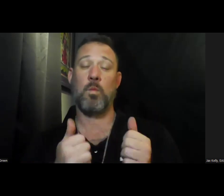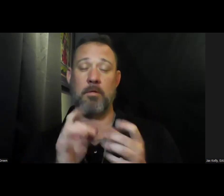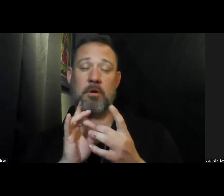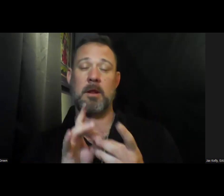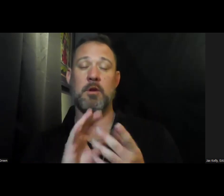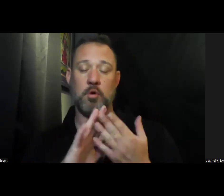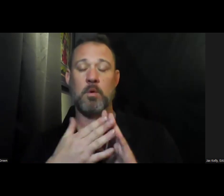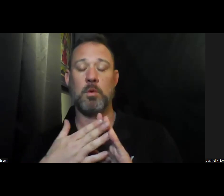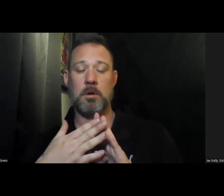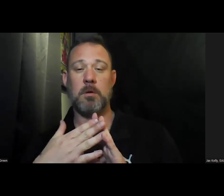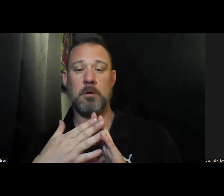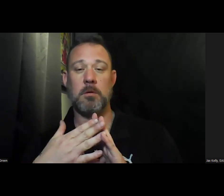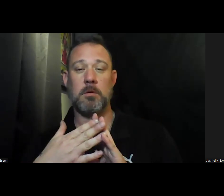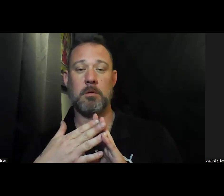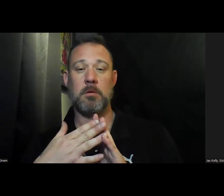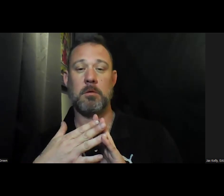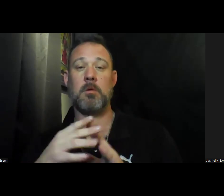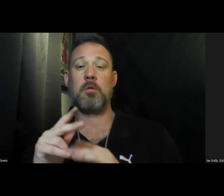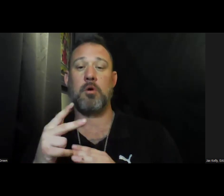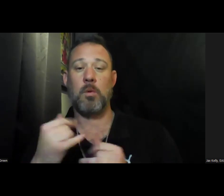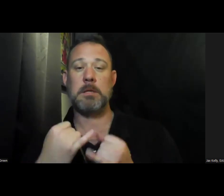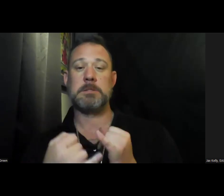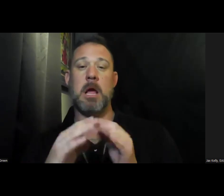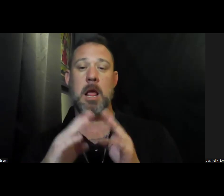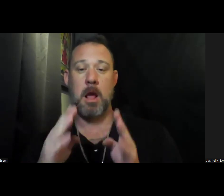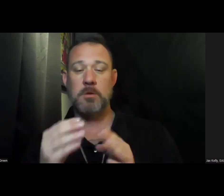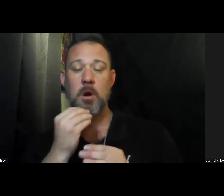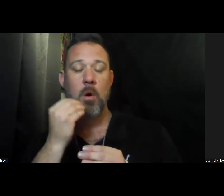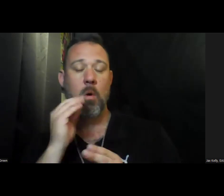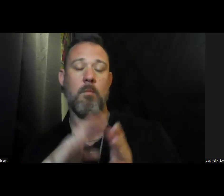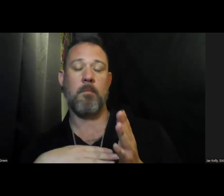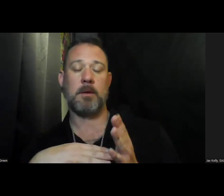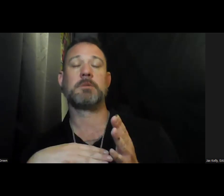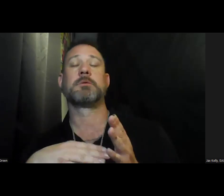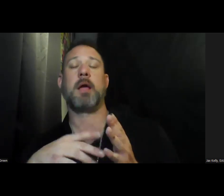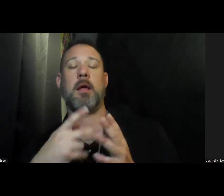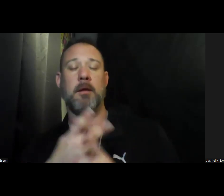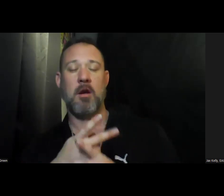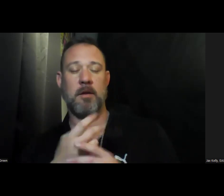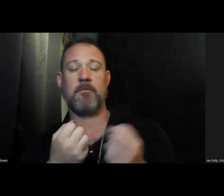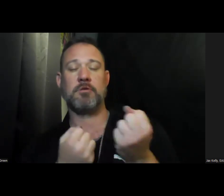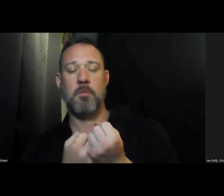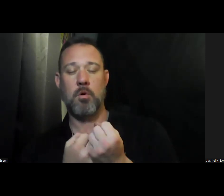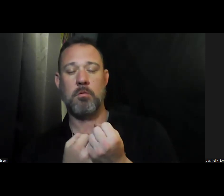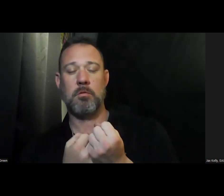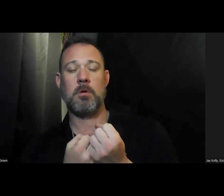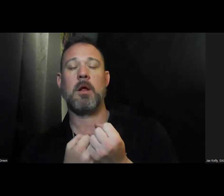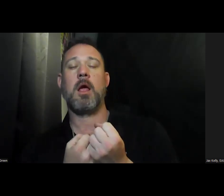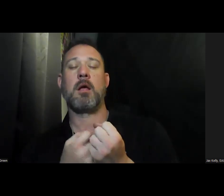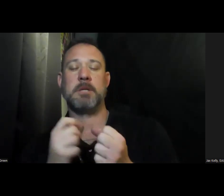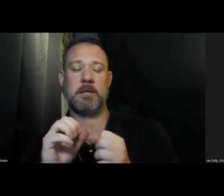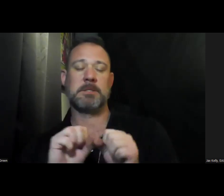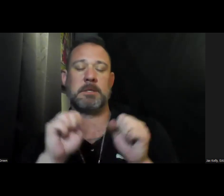community. Third, we design housing, home-based services, and caregiver supports as an integrated